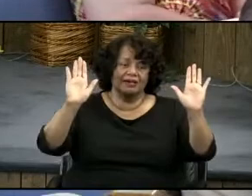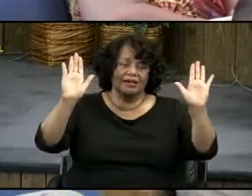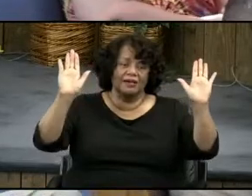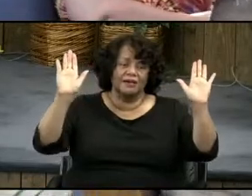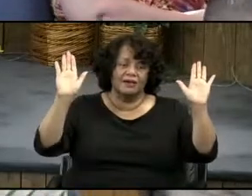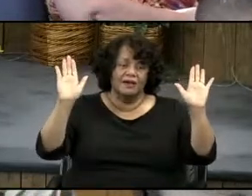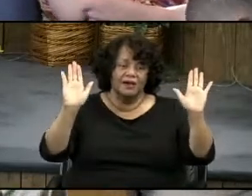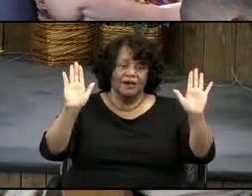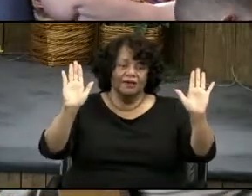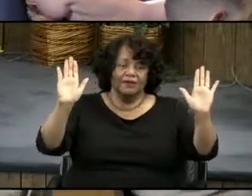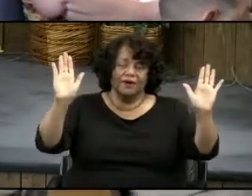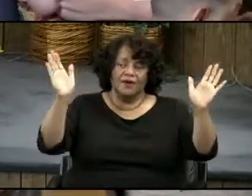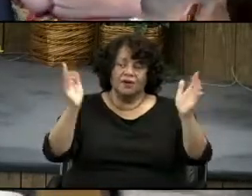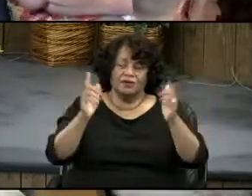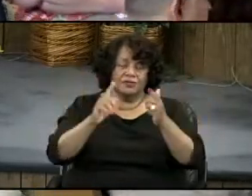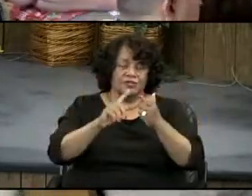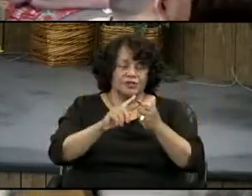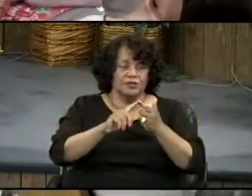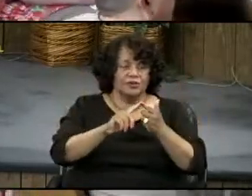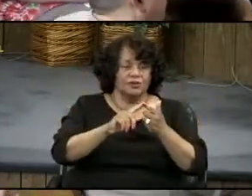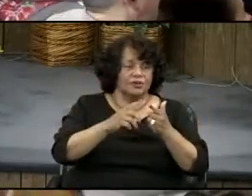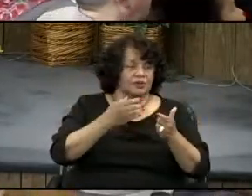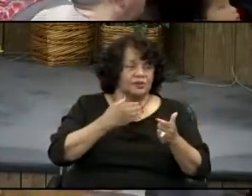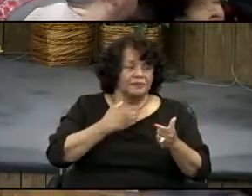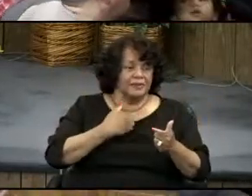together worthy. You're wonderful.